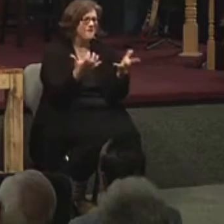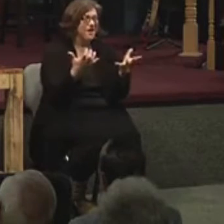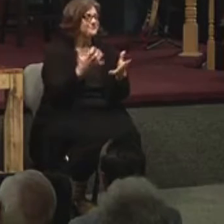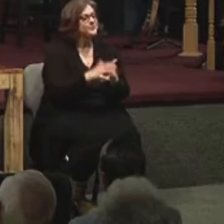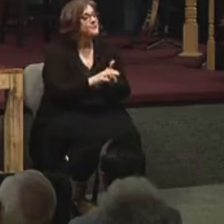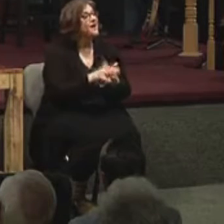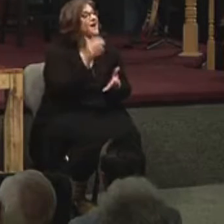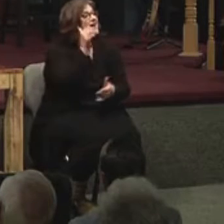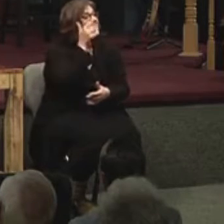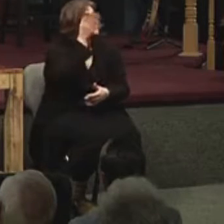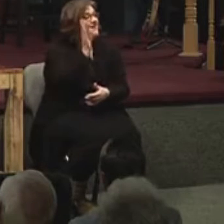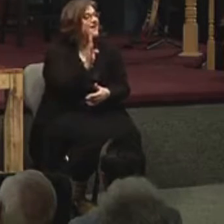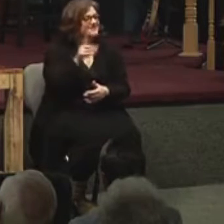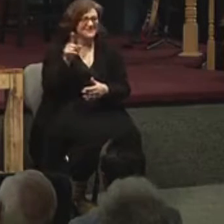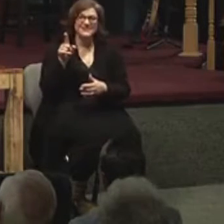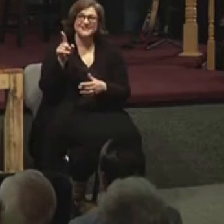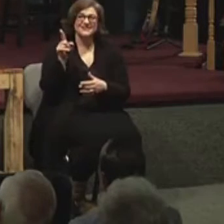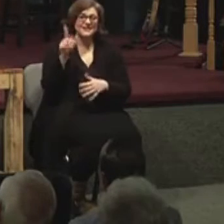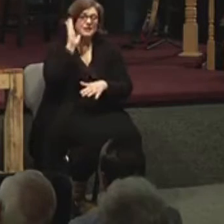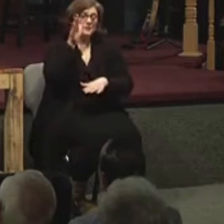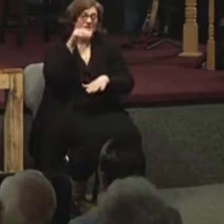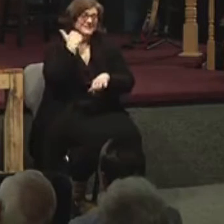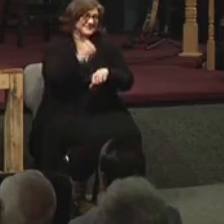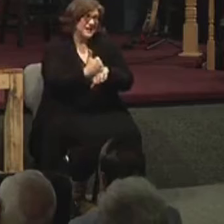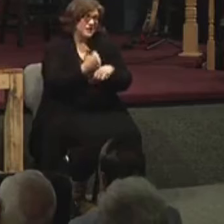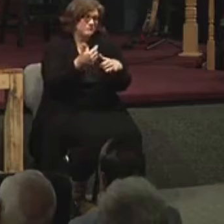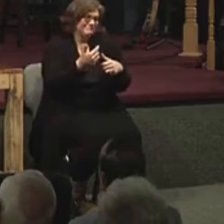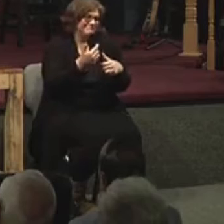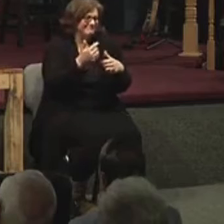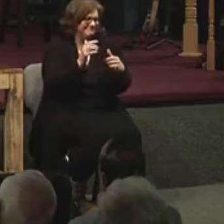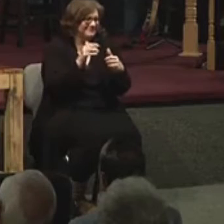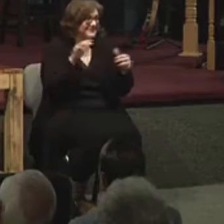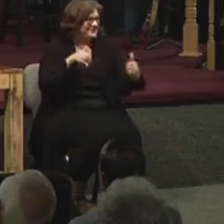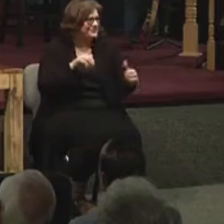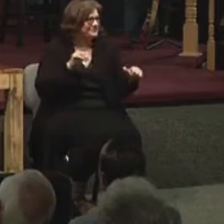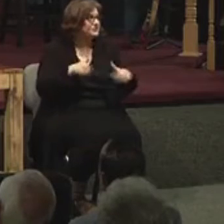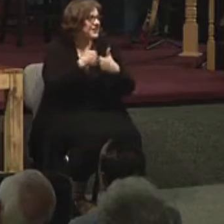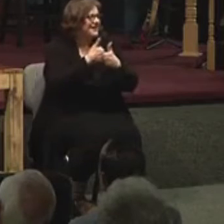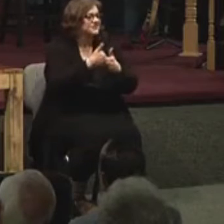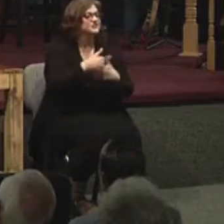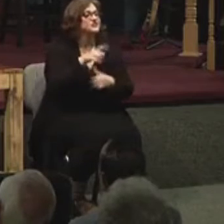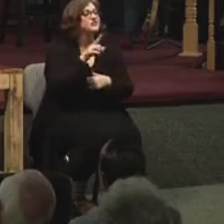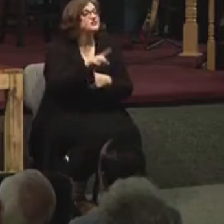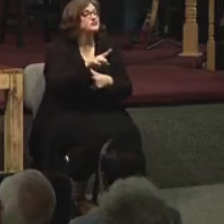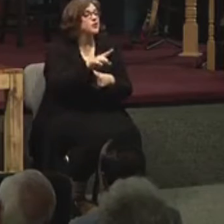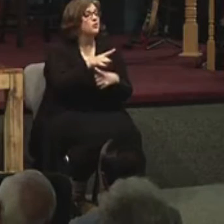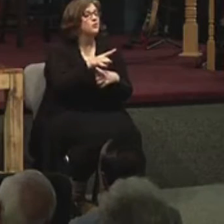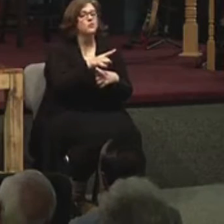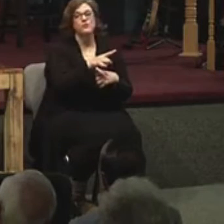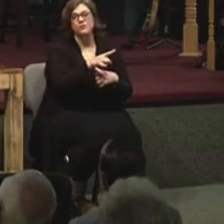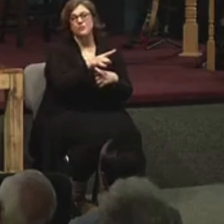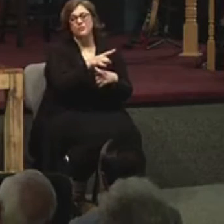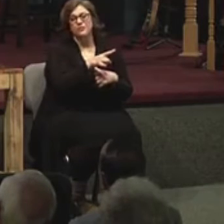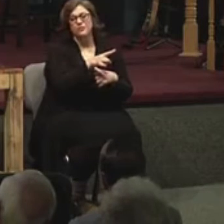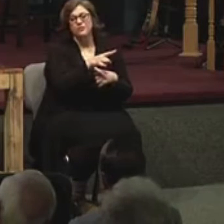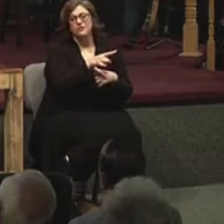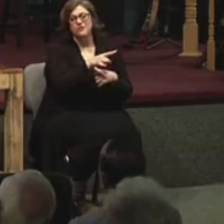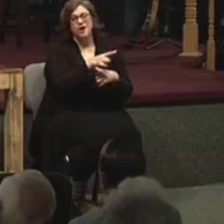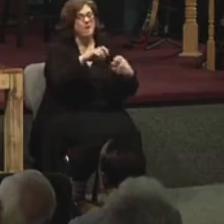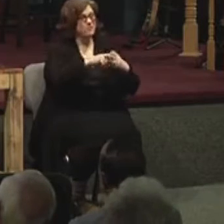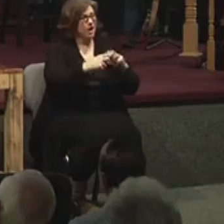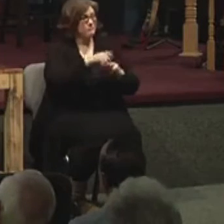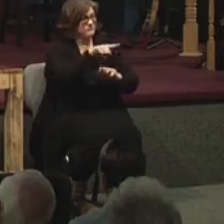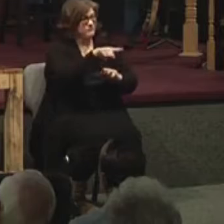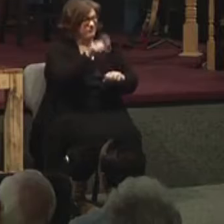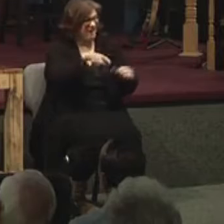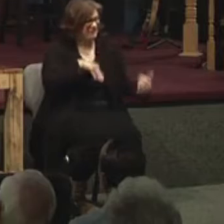God cares about you. He cares about your challenges. He cares about the obstacles and the things that you're facing. He cares